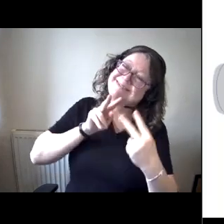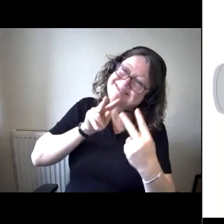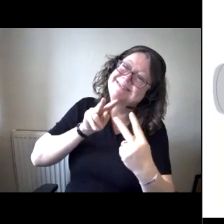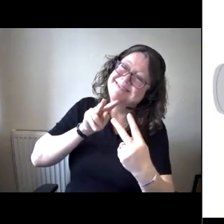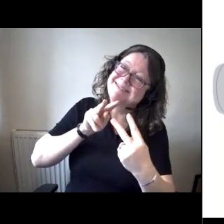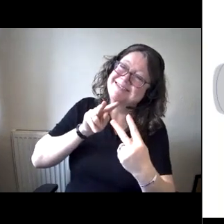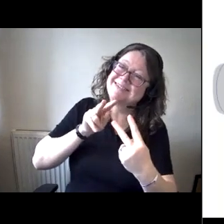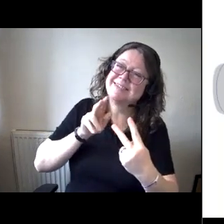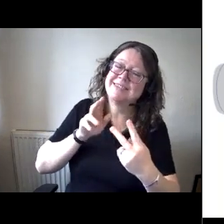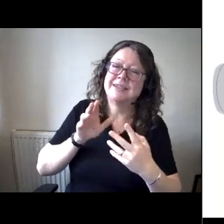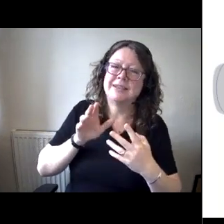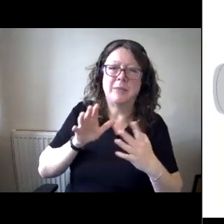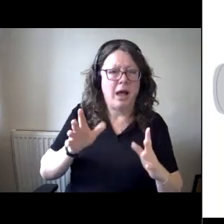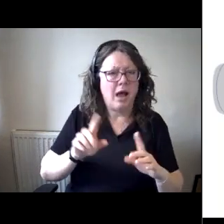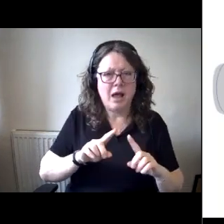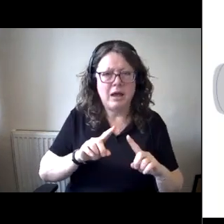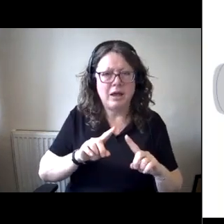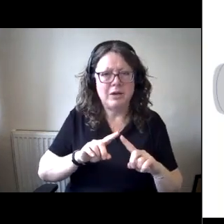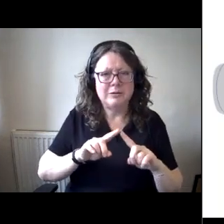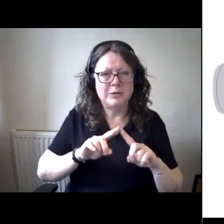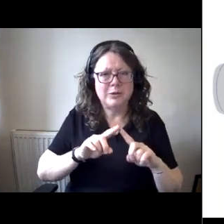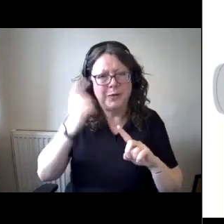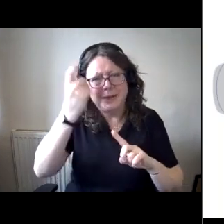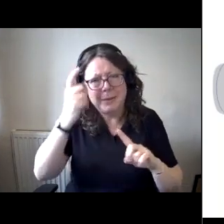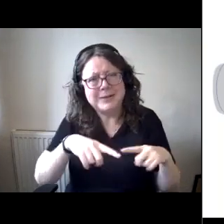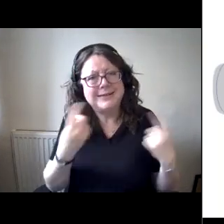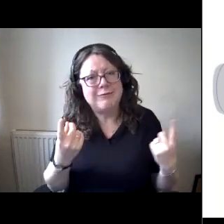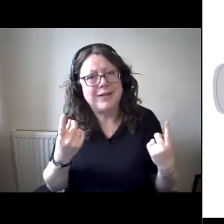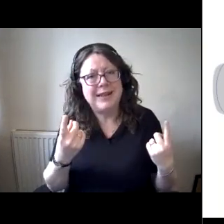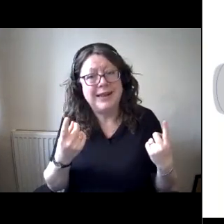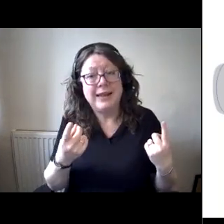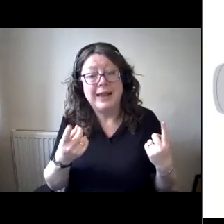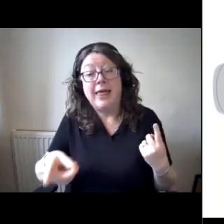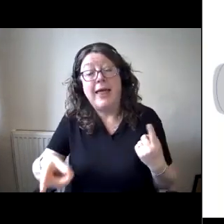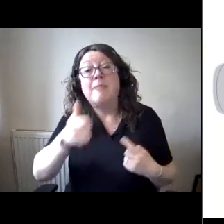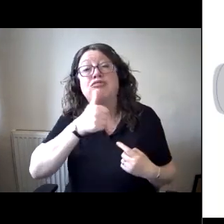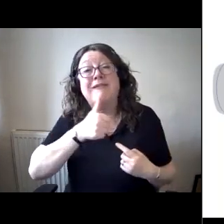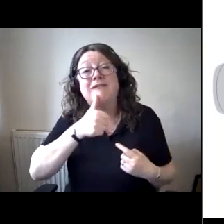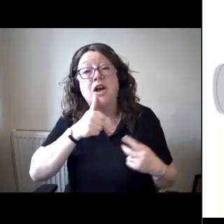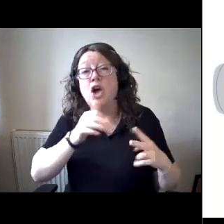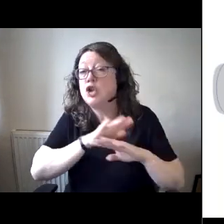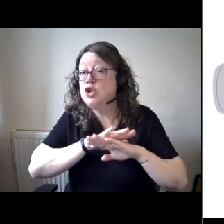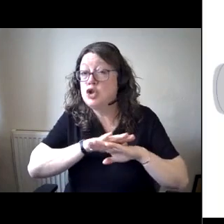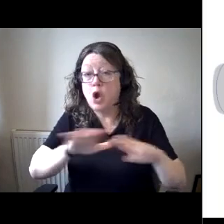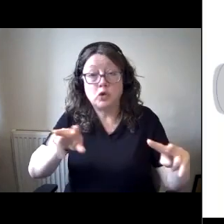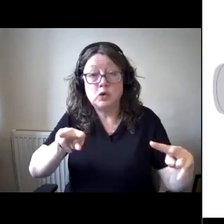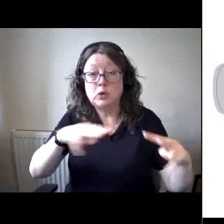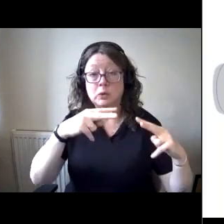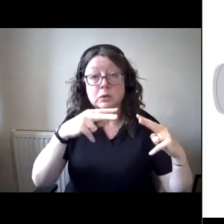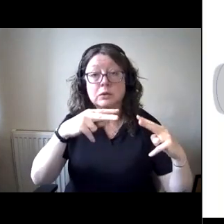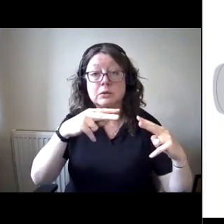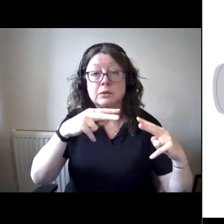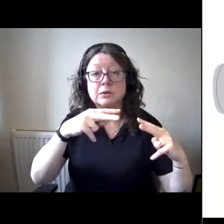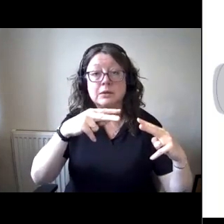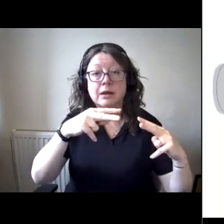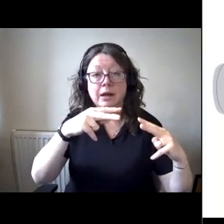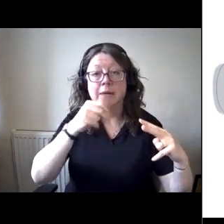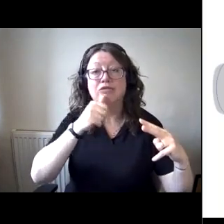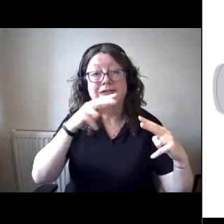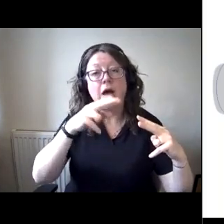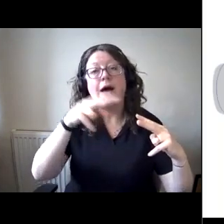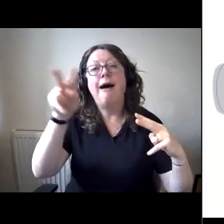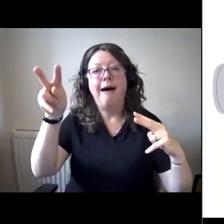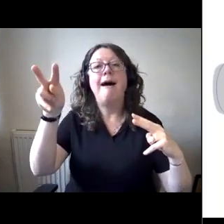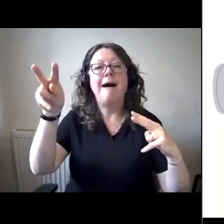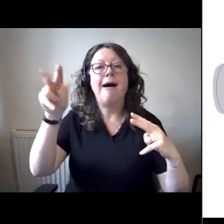talk about it a bit differently. We can think about it as a preference for indirect gaze instead, for example, and that's their preference, and they might